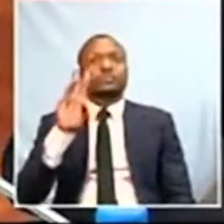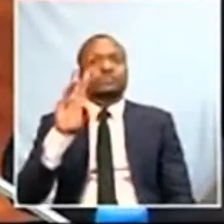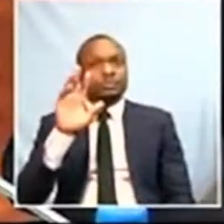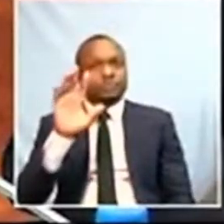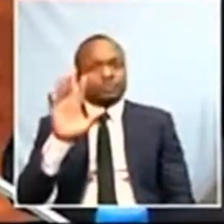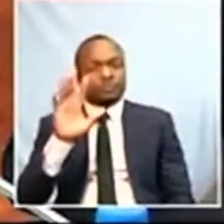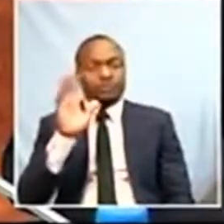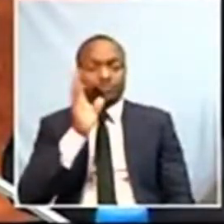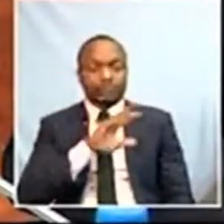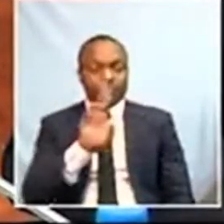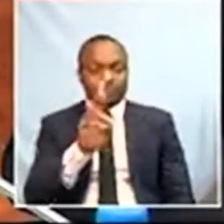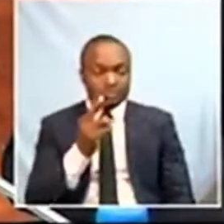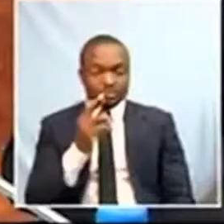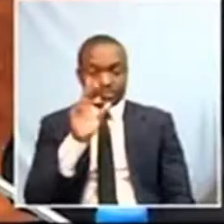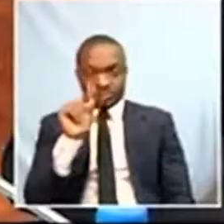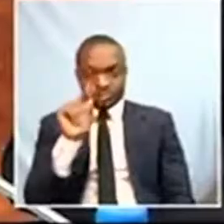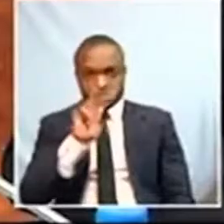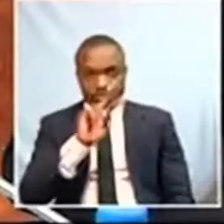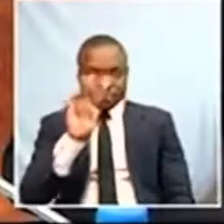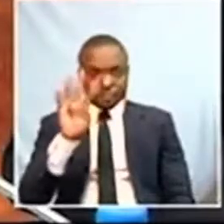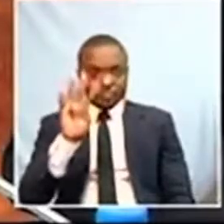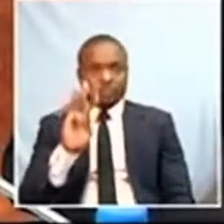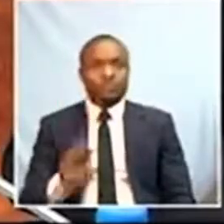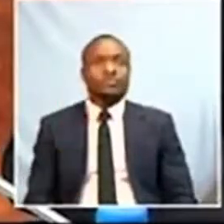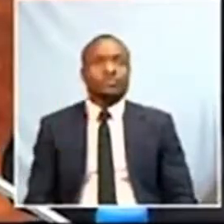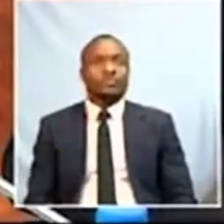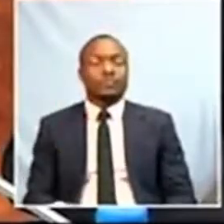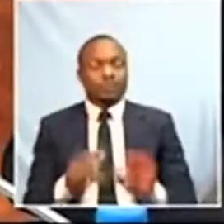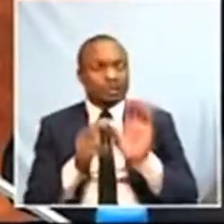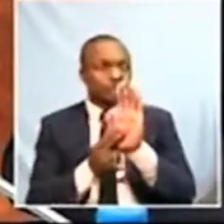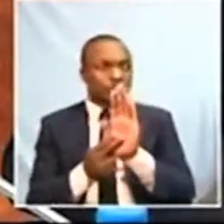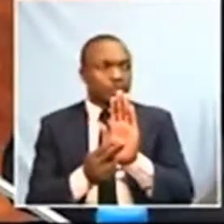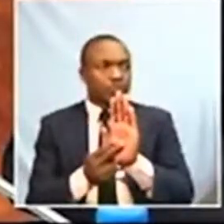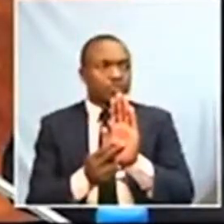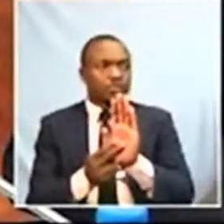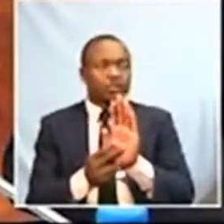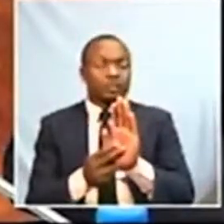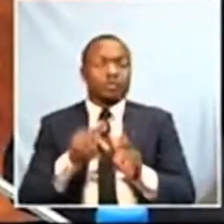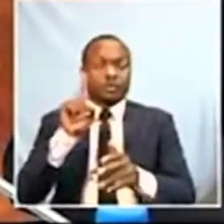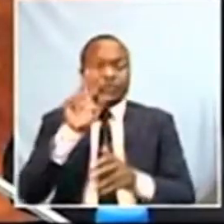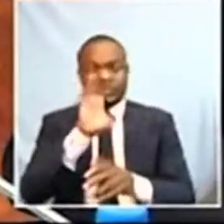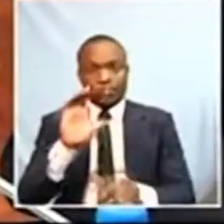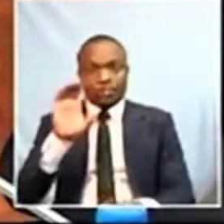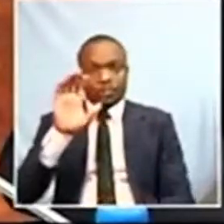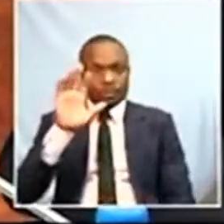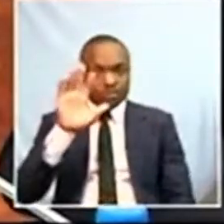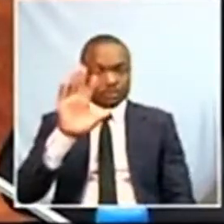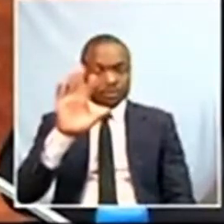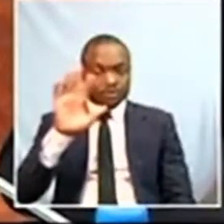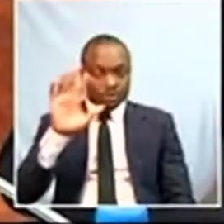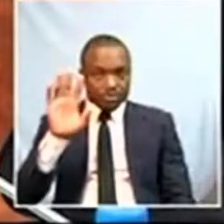241,765 was recovered in 2024, representing a